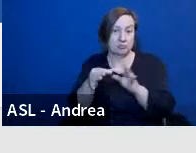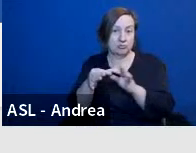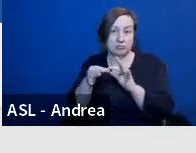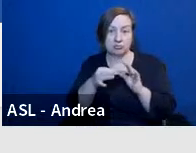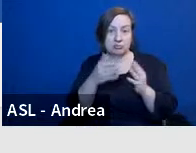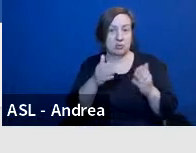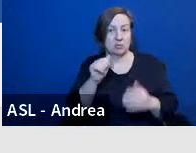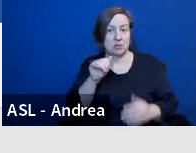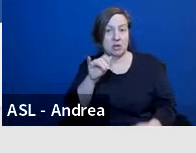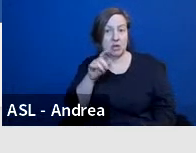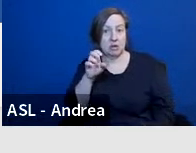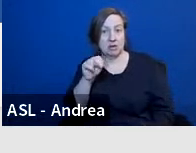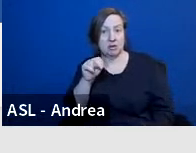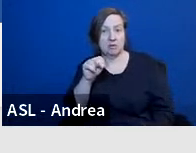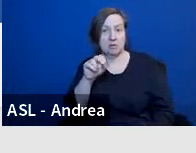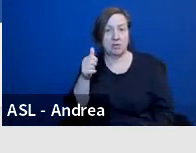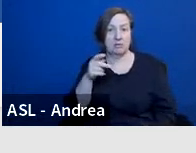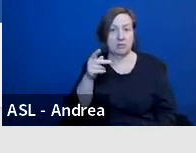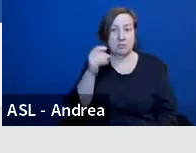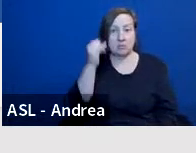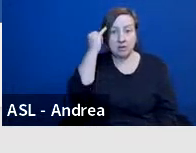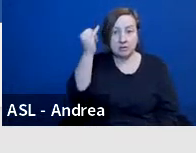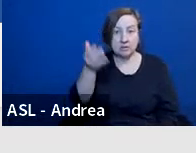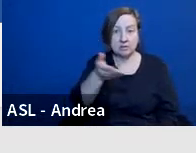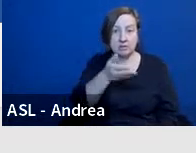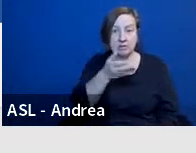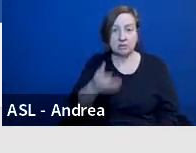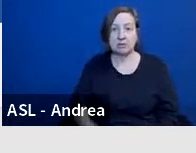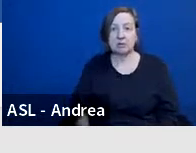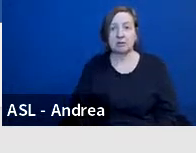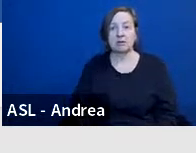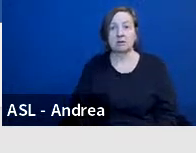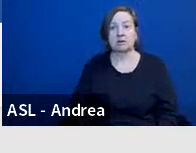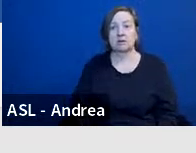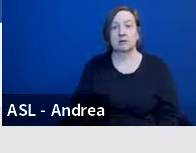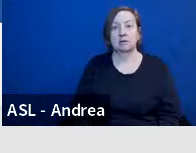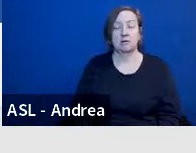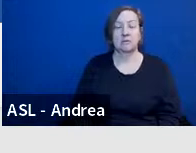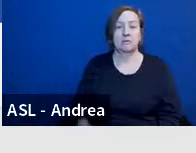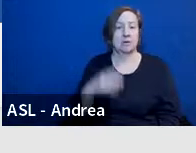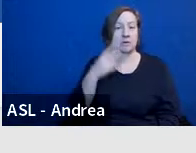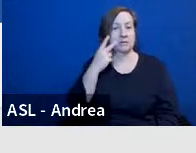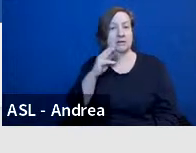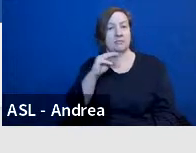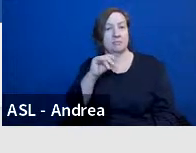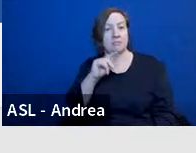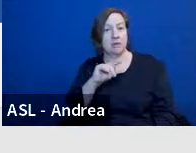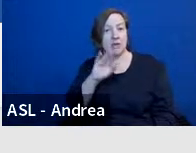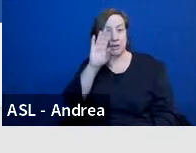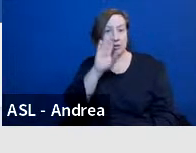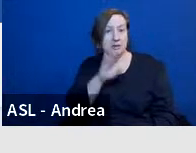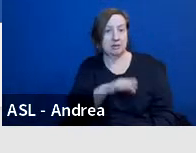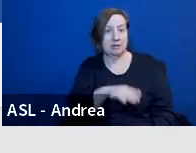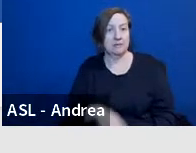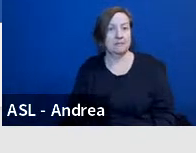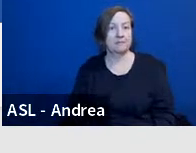Maybe Aiden or others might have thoughts. And I see Matt's hands is up.